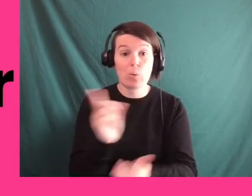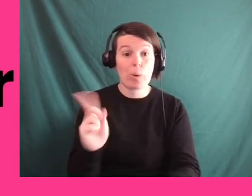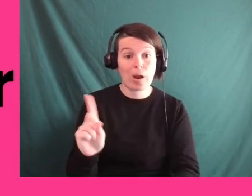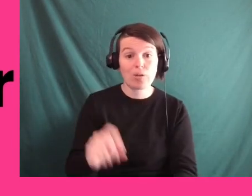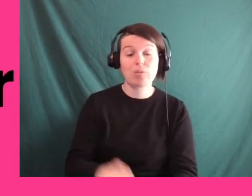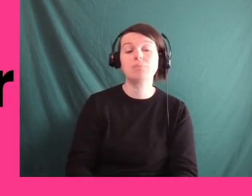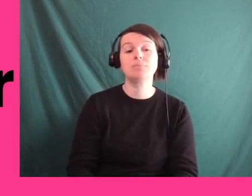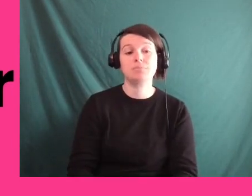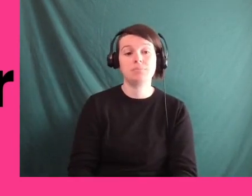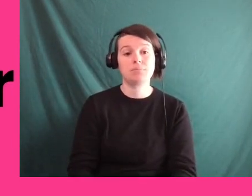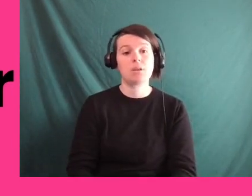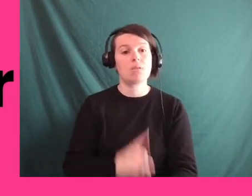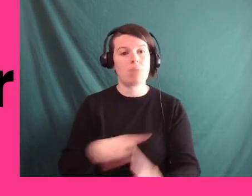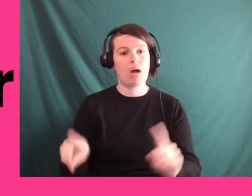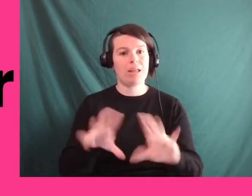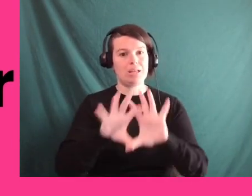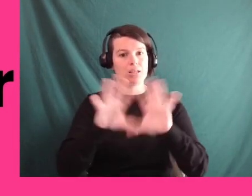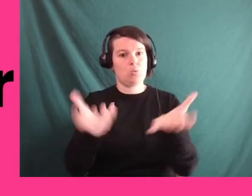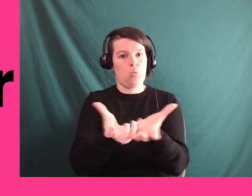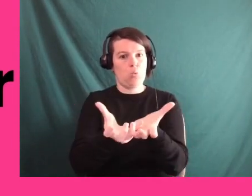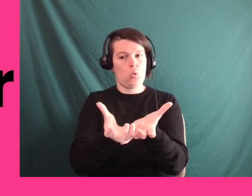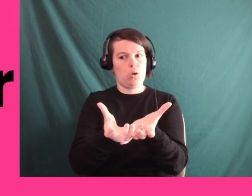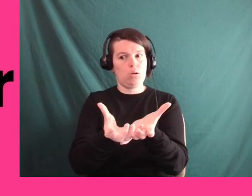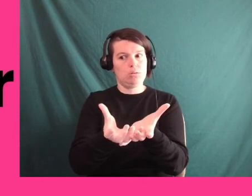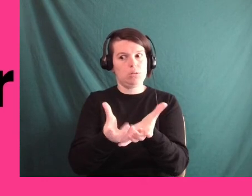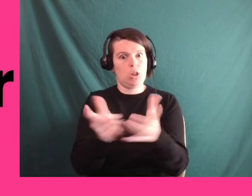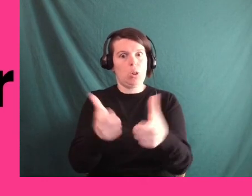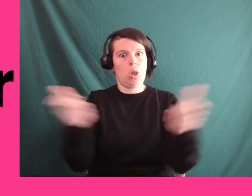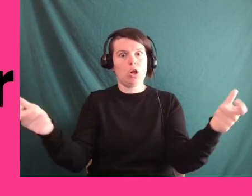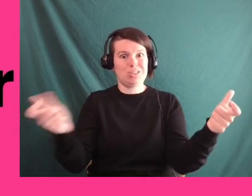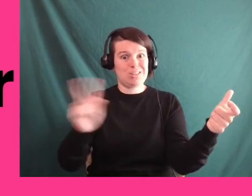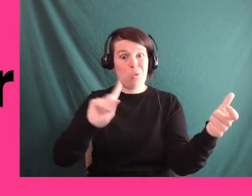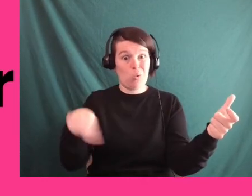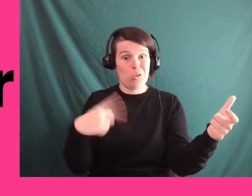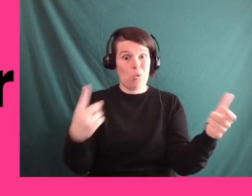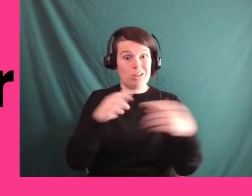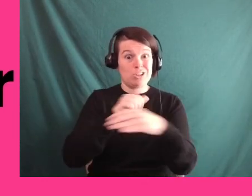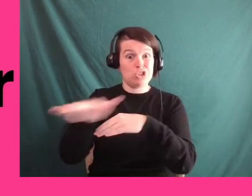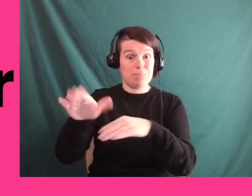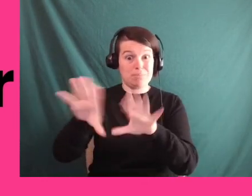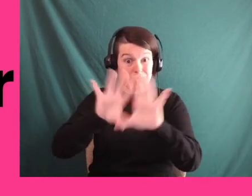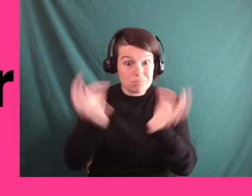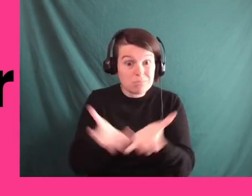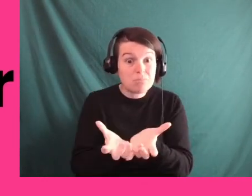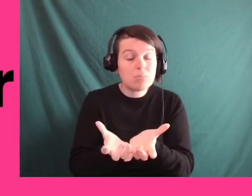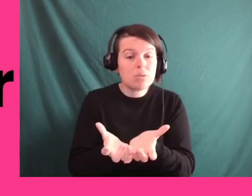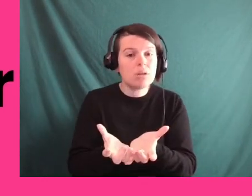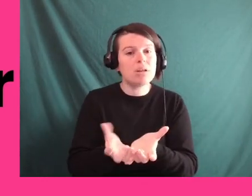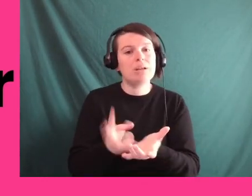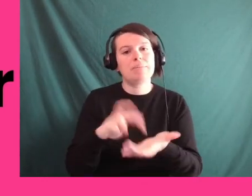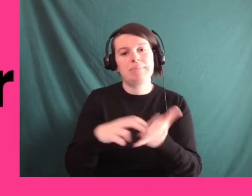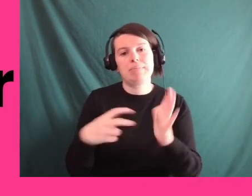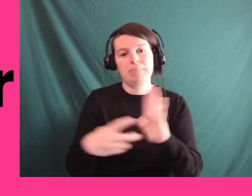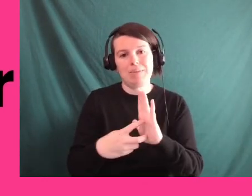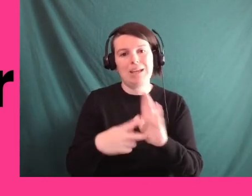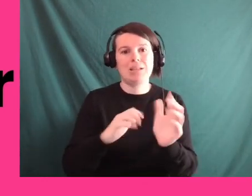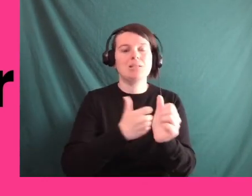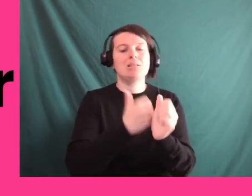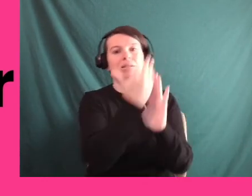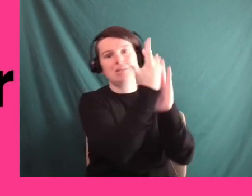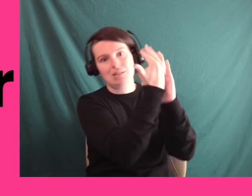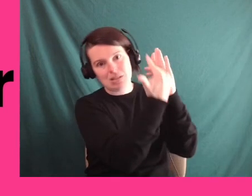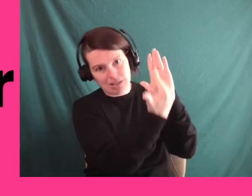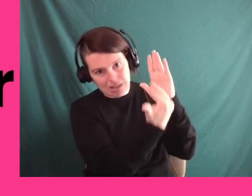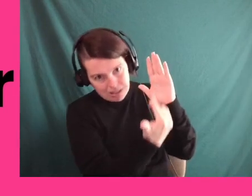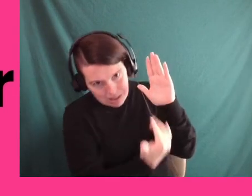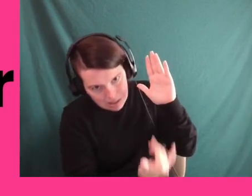as one of the world's largest free binder programs and one of the only ones that ships globally, they're also very backed up with